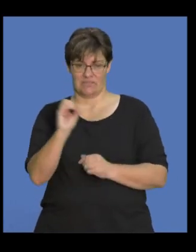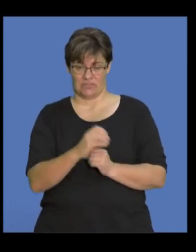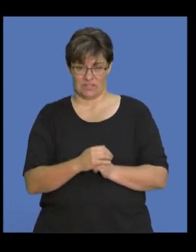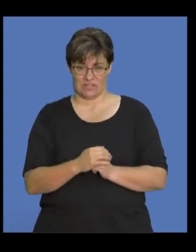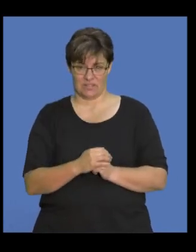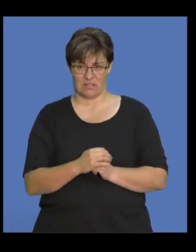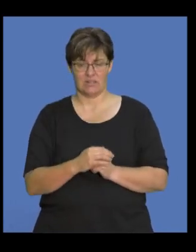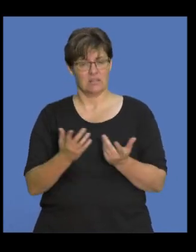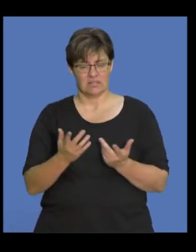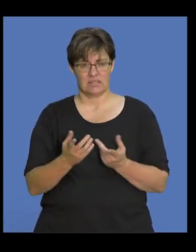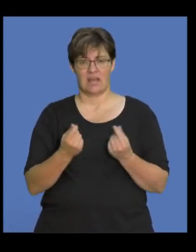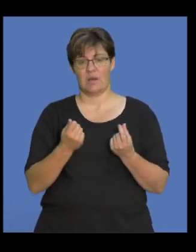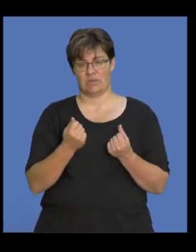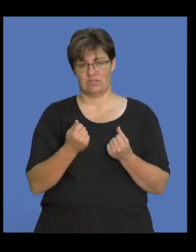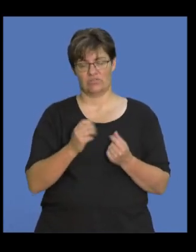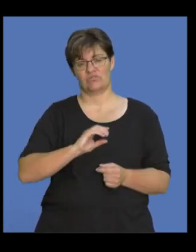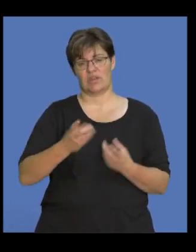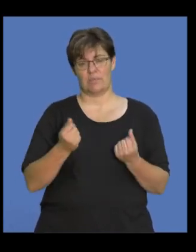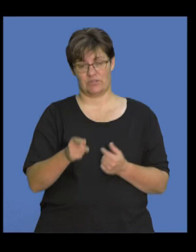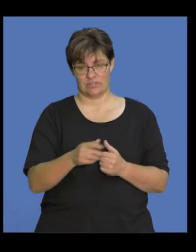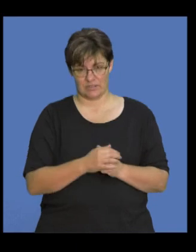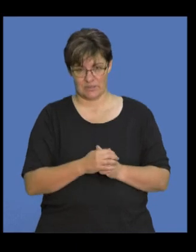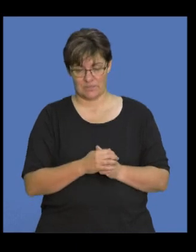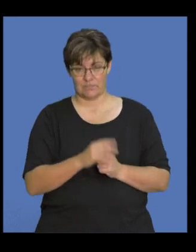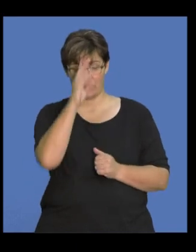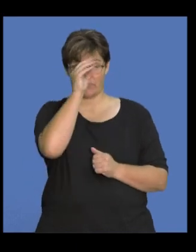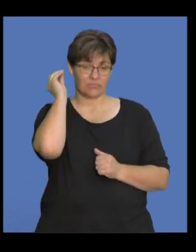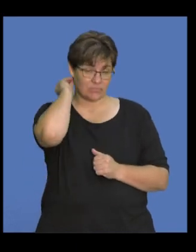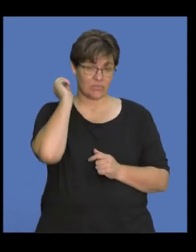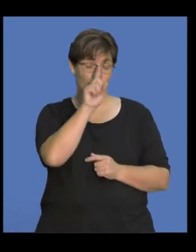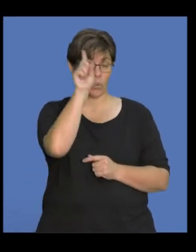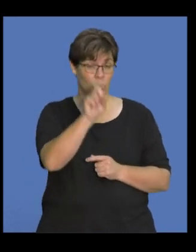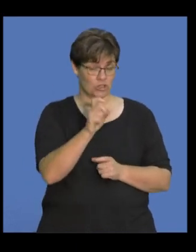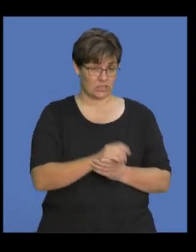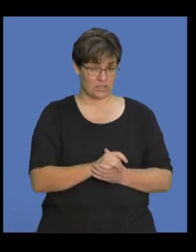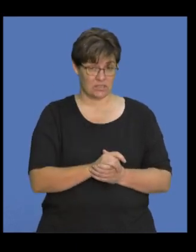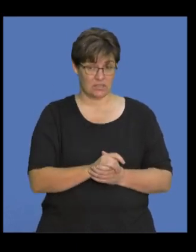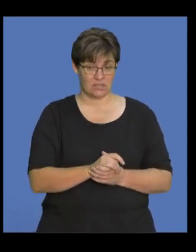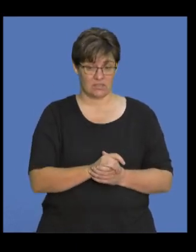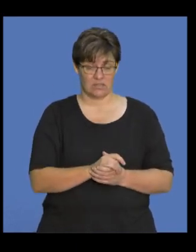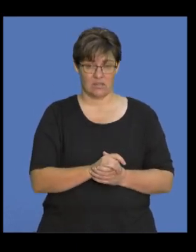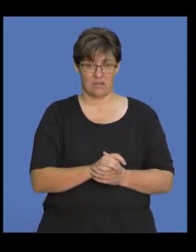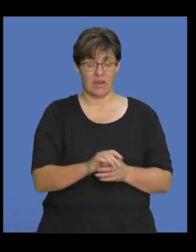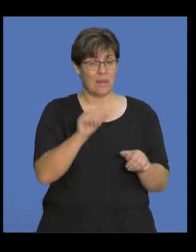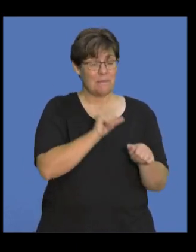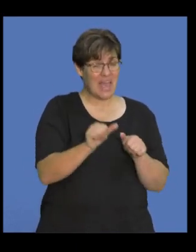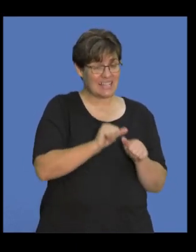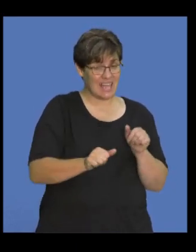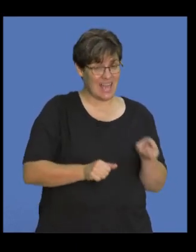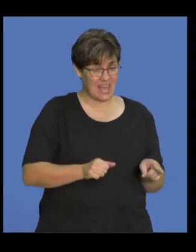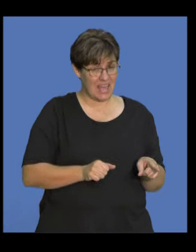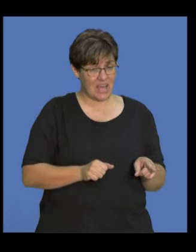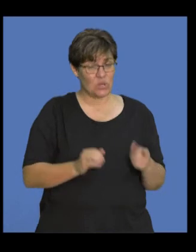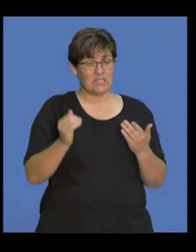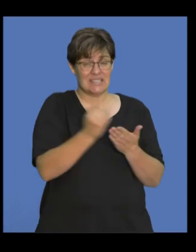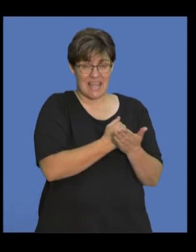2,500, which is how much the notebook costs. Remember, our big question again is still, is it better for him to